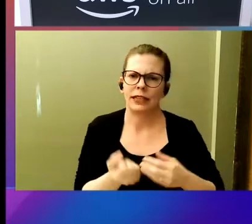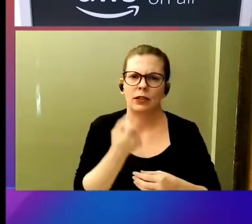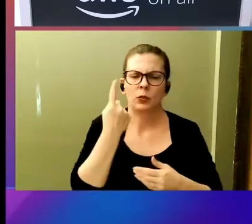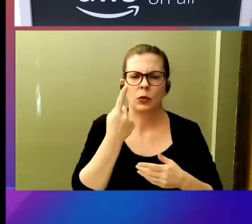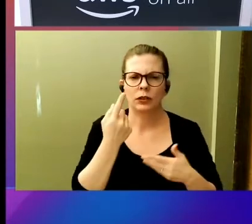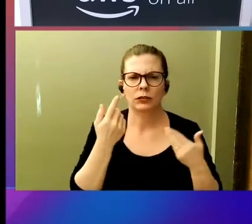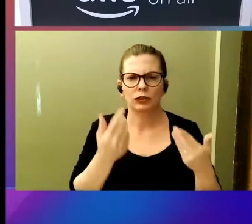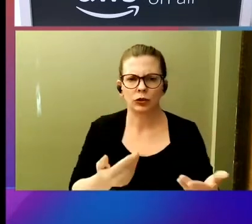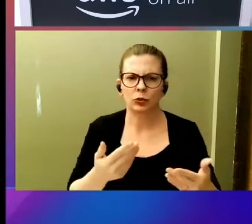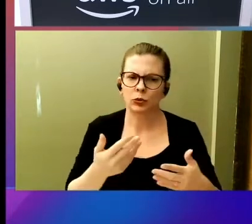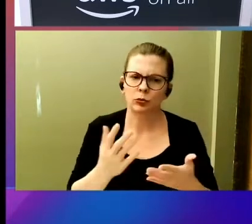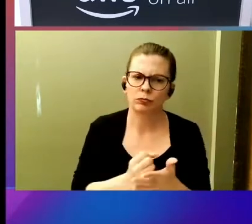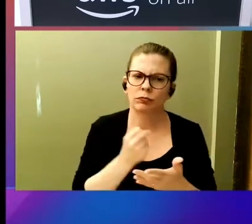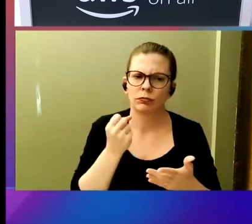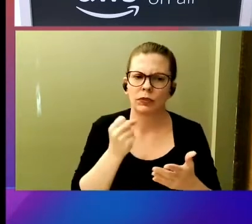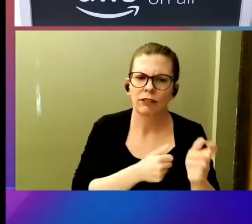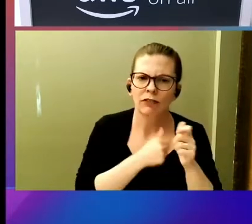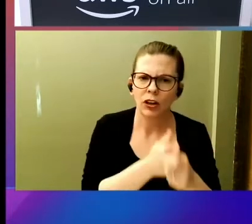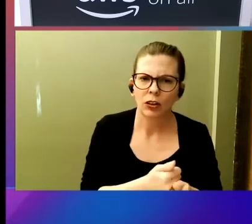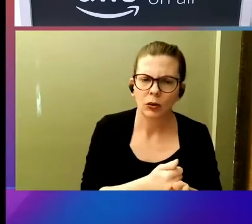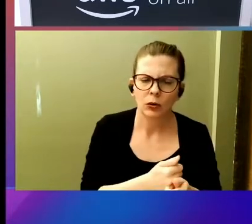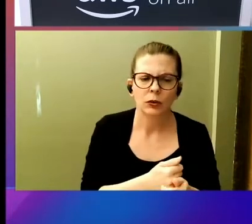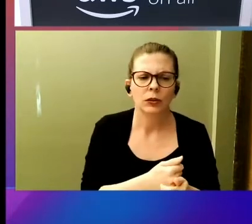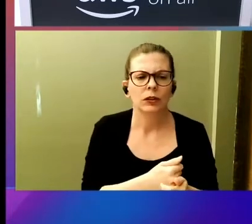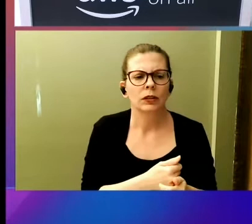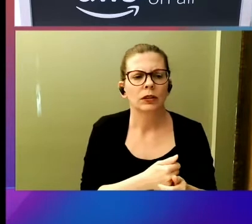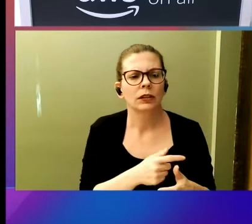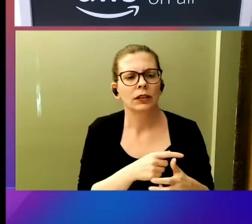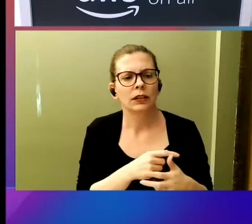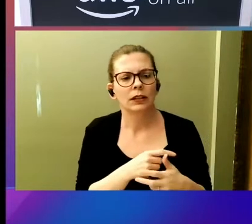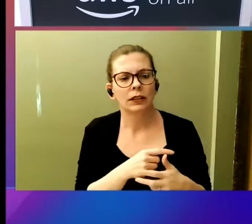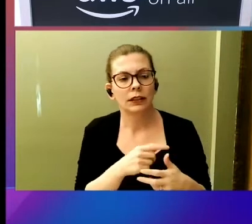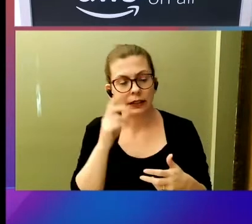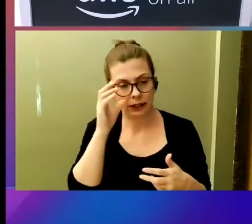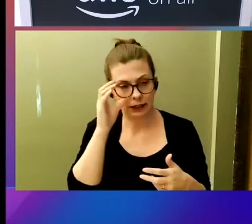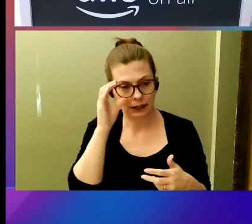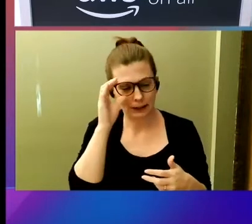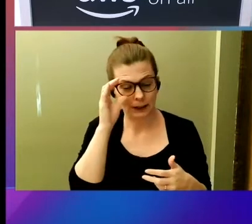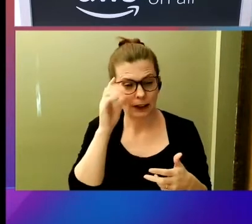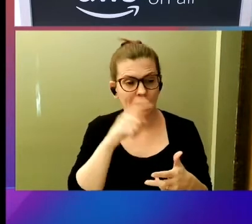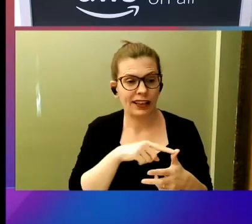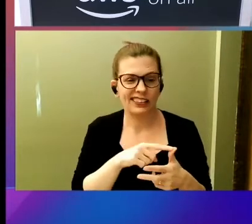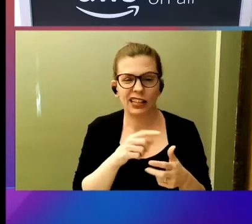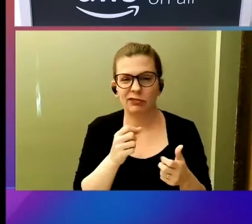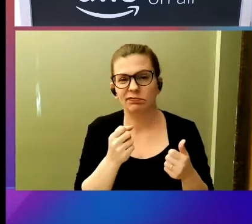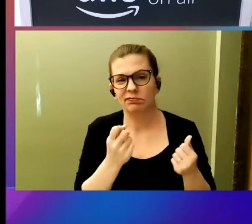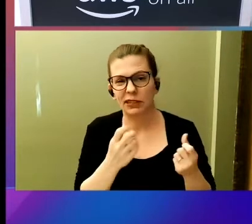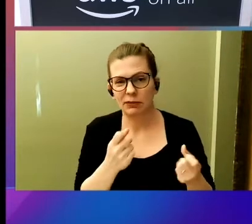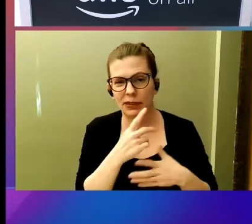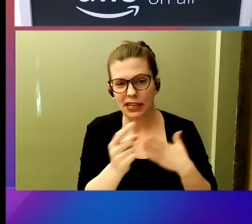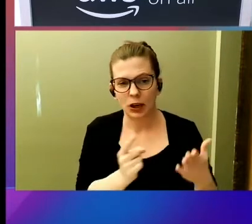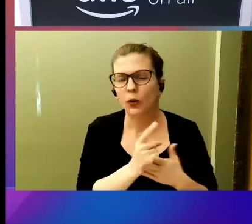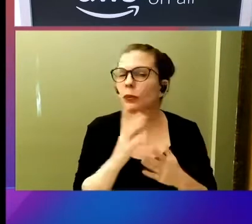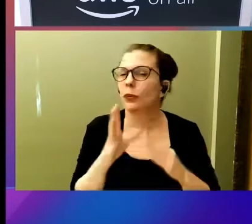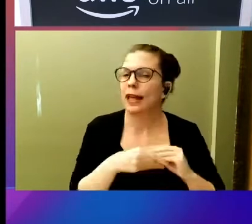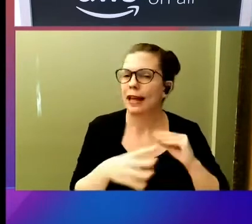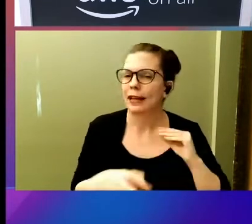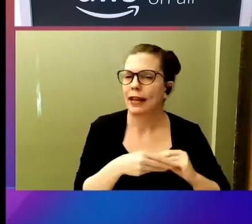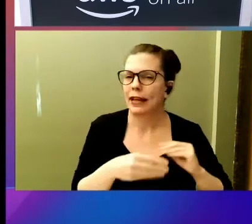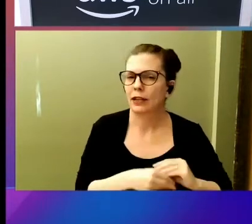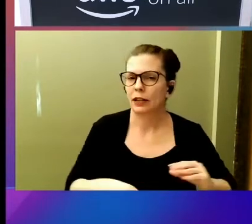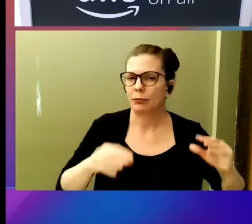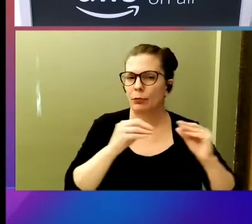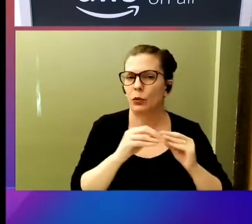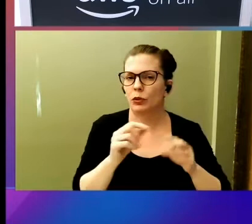to follow. And we have, at this point, dozens of hours, but we are planning to add more and more content, enriching